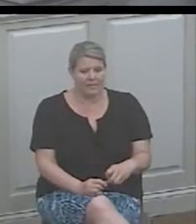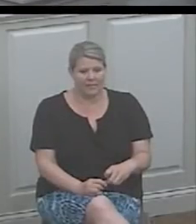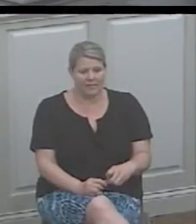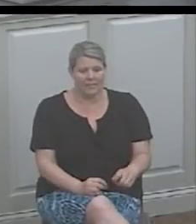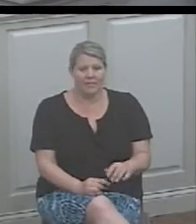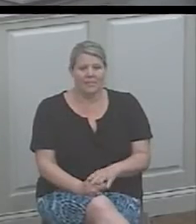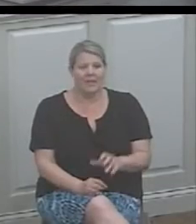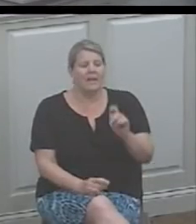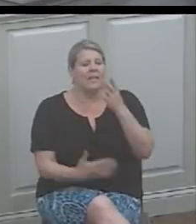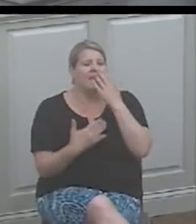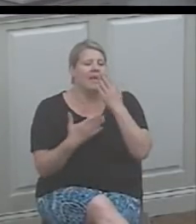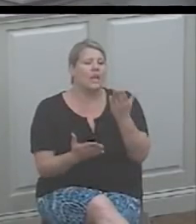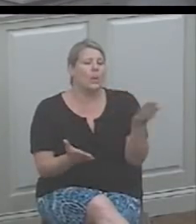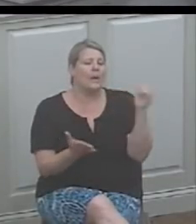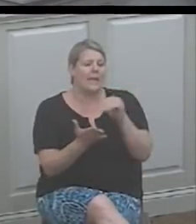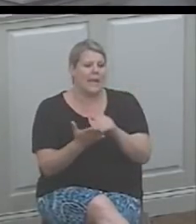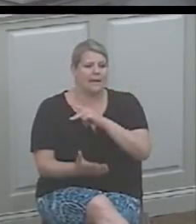Gentlemen, thanks again.